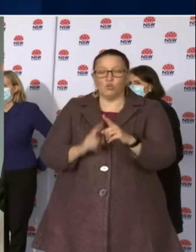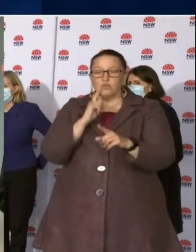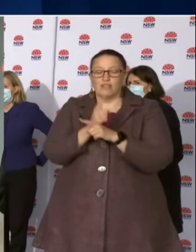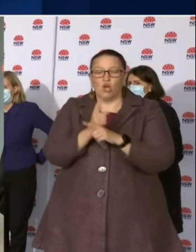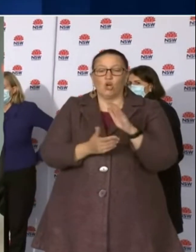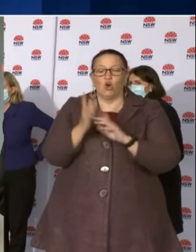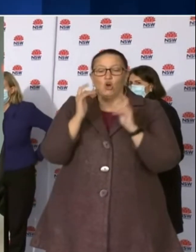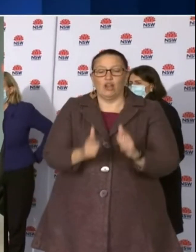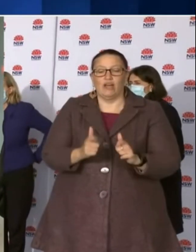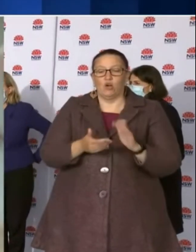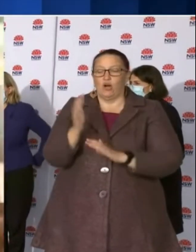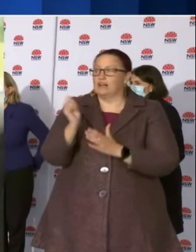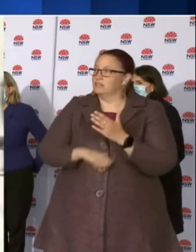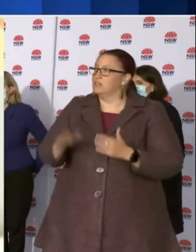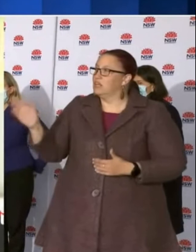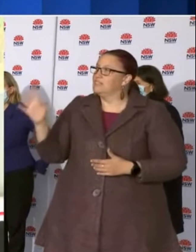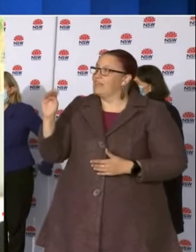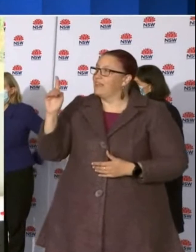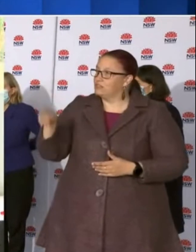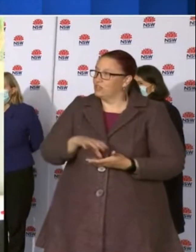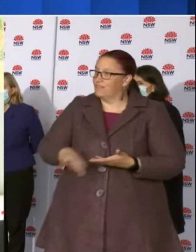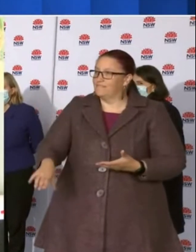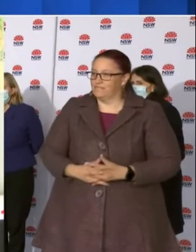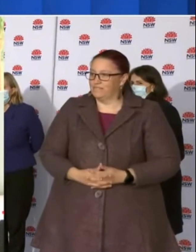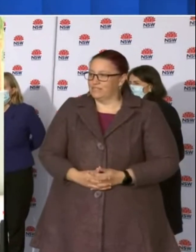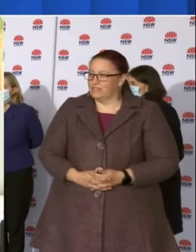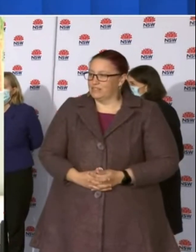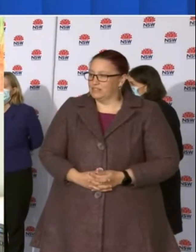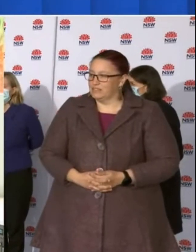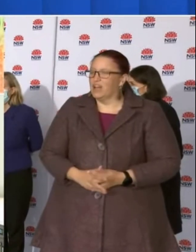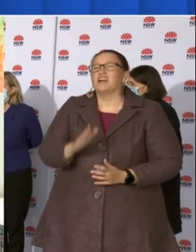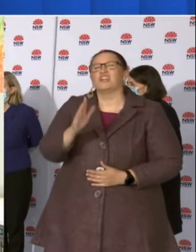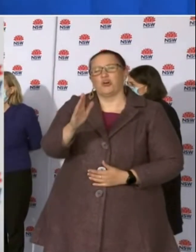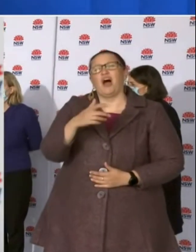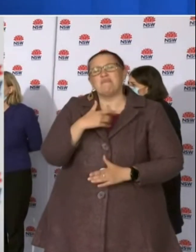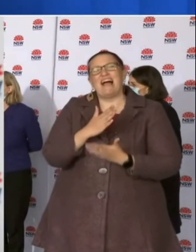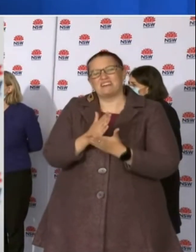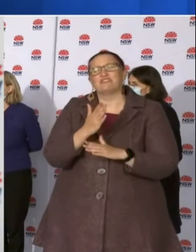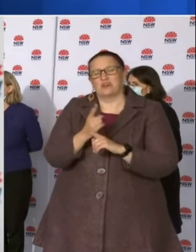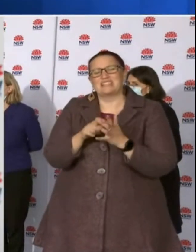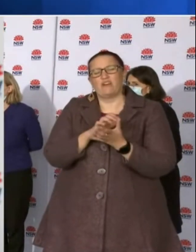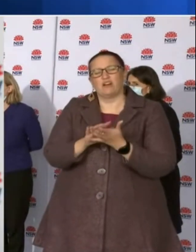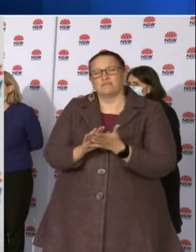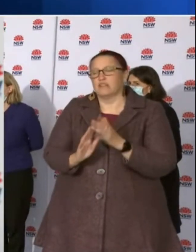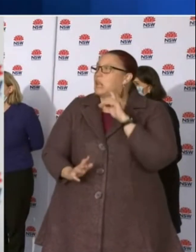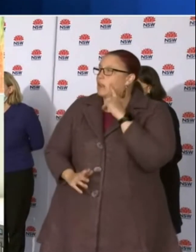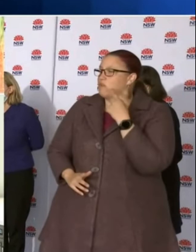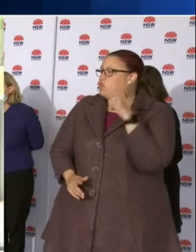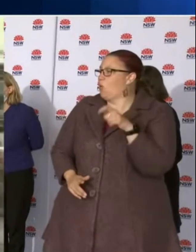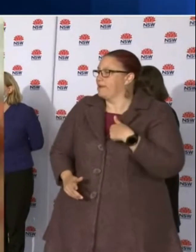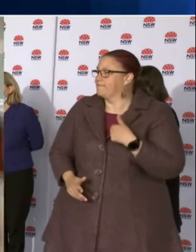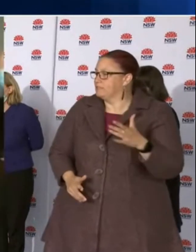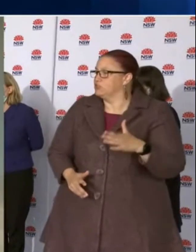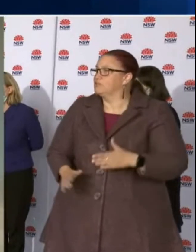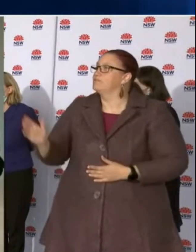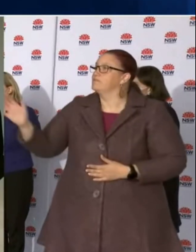You're knocking that go early. So I'm allowed to follow-up questions. No, I'm actually talking to Sarah now. Sarah, go on. Very deliberately, Sarah. The $10,000